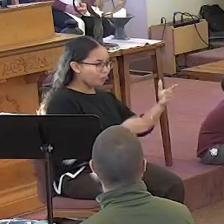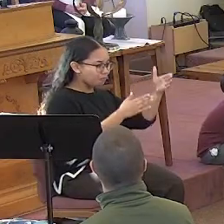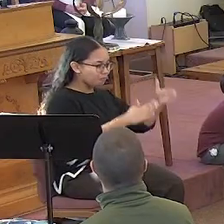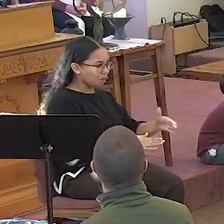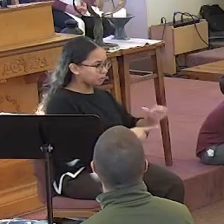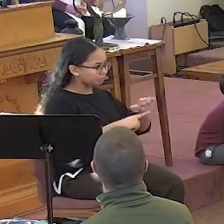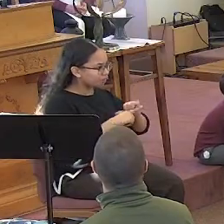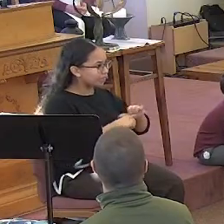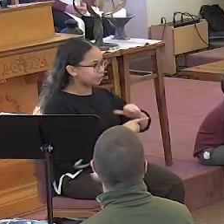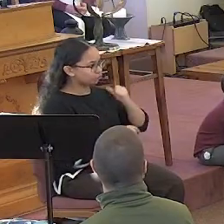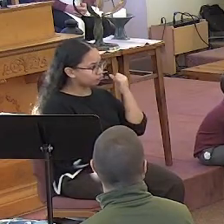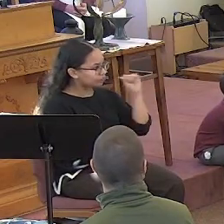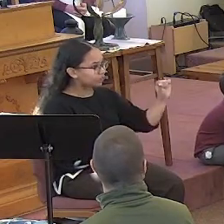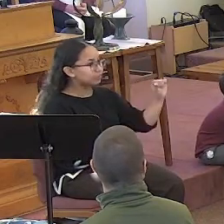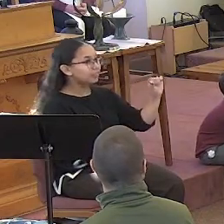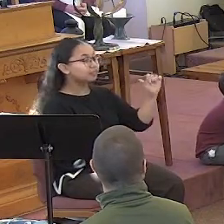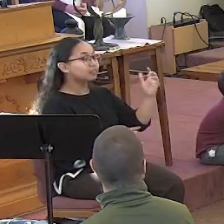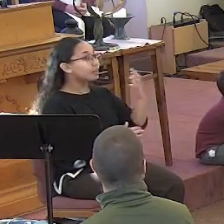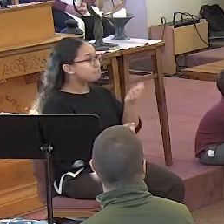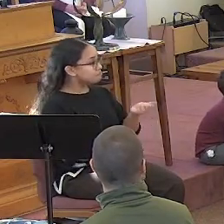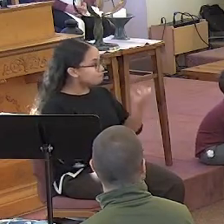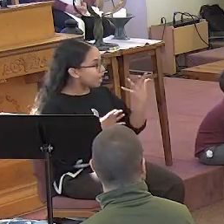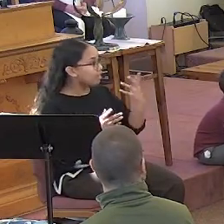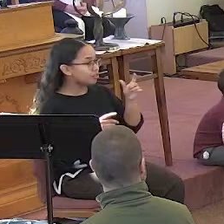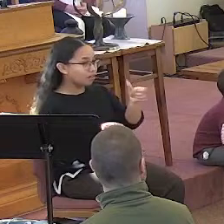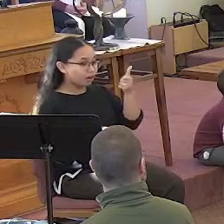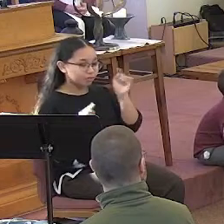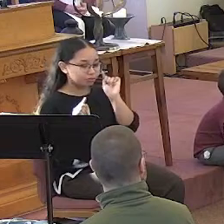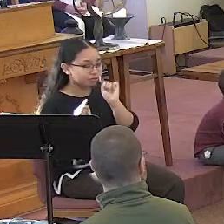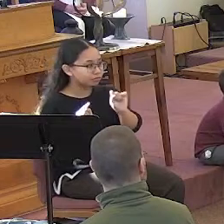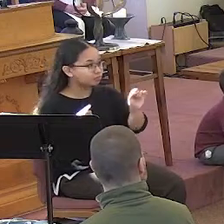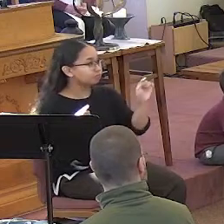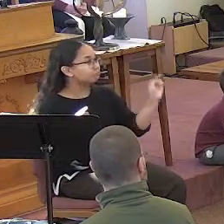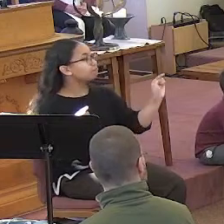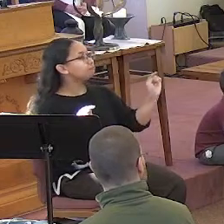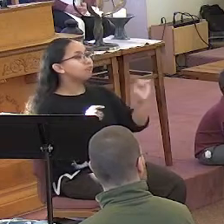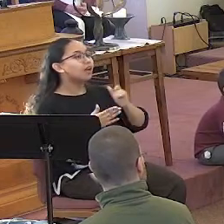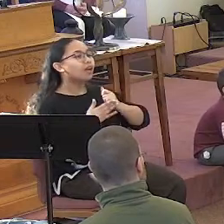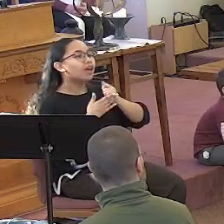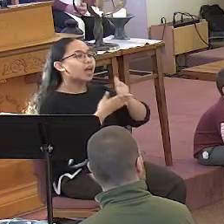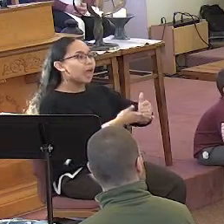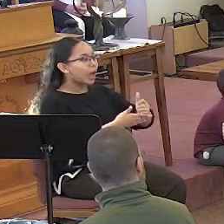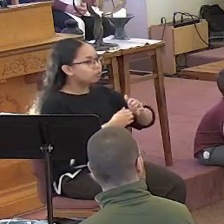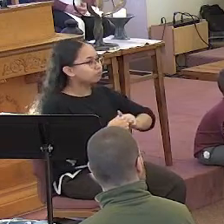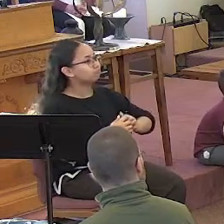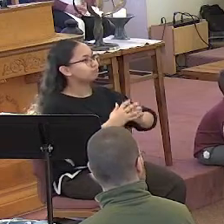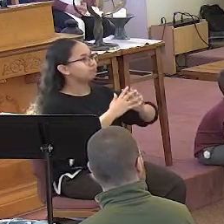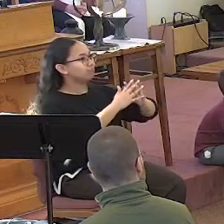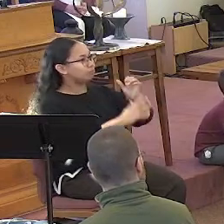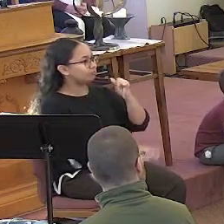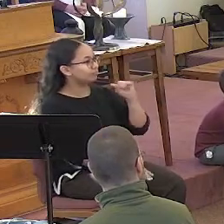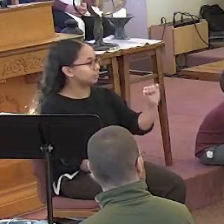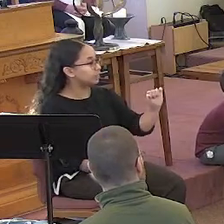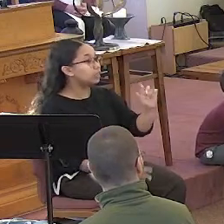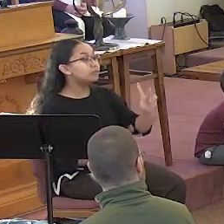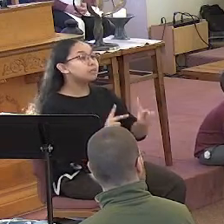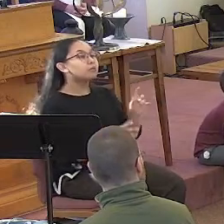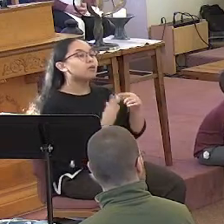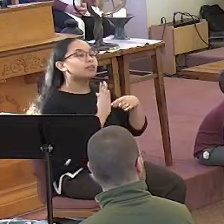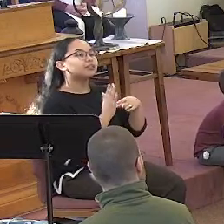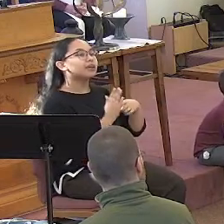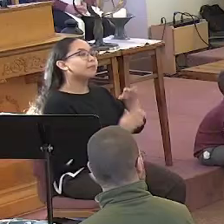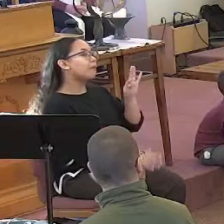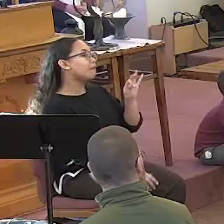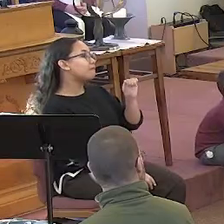our world fairer. Many others came before him and helped build the path he walked. People like Fannie